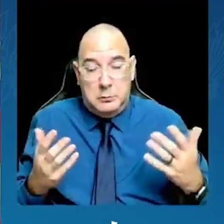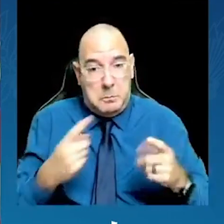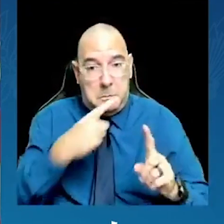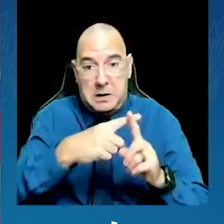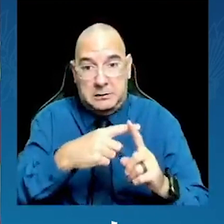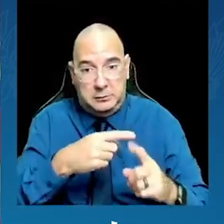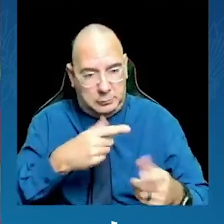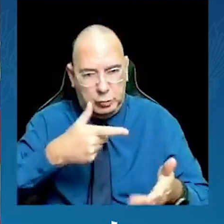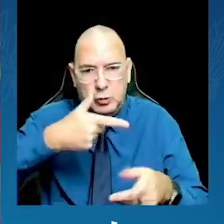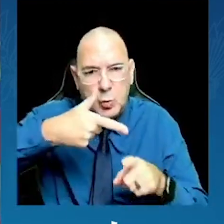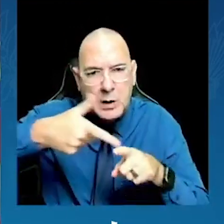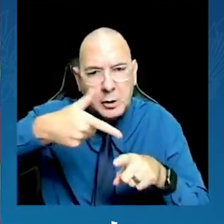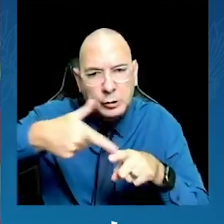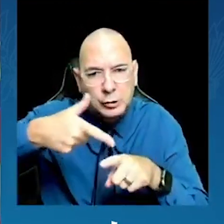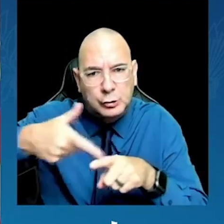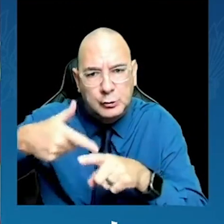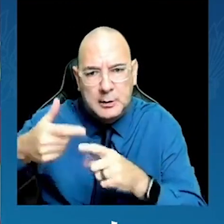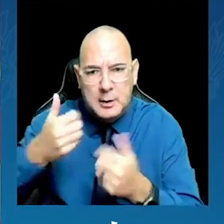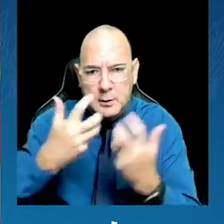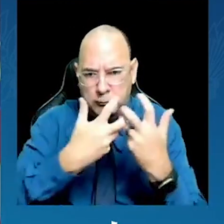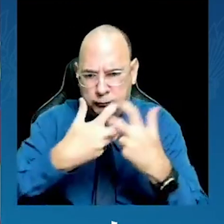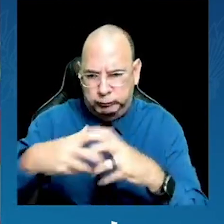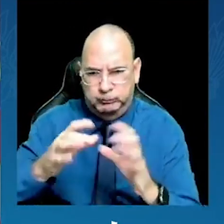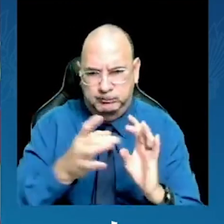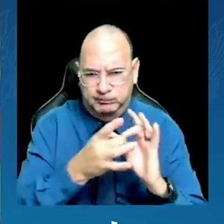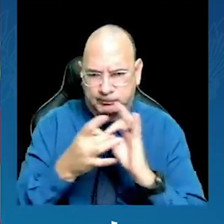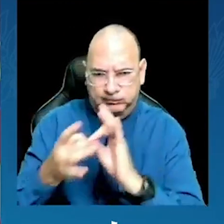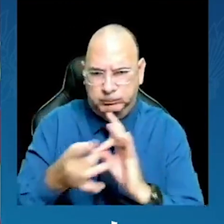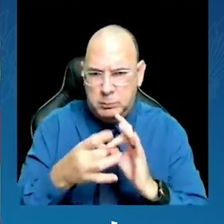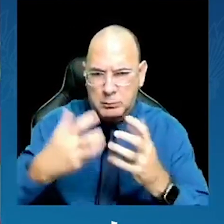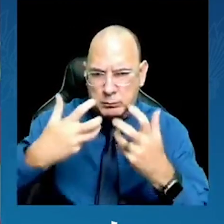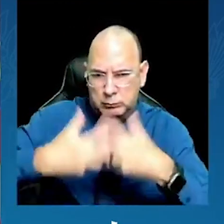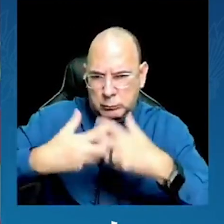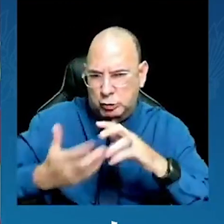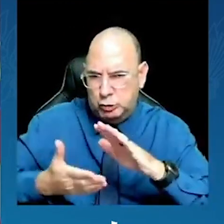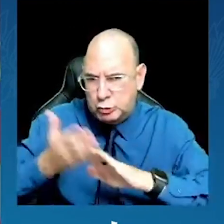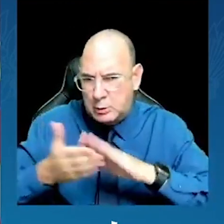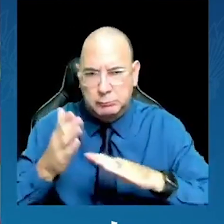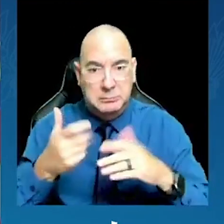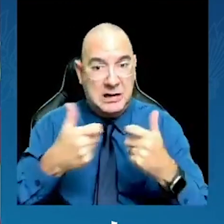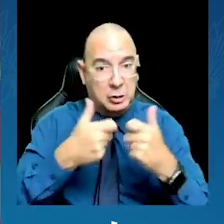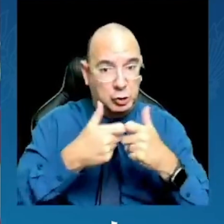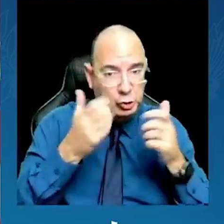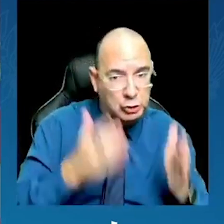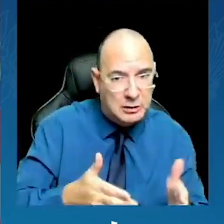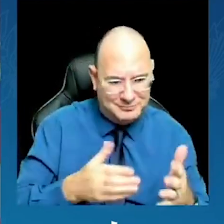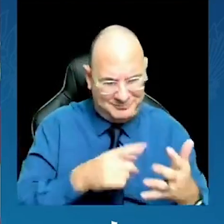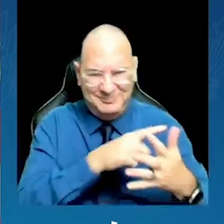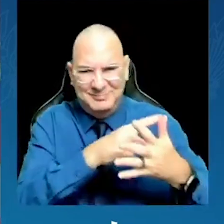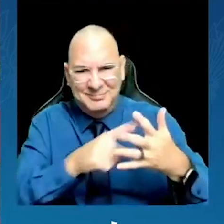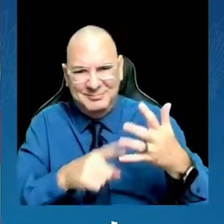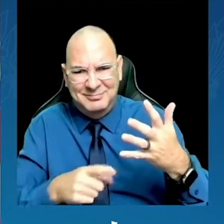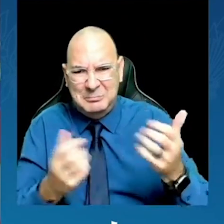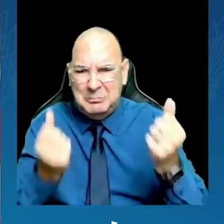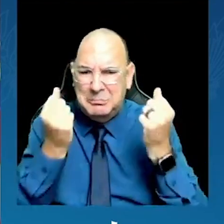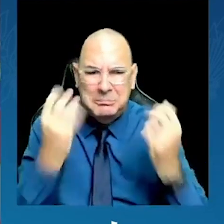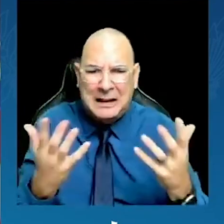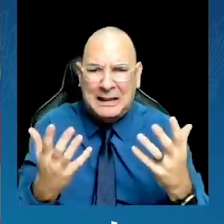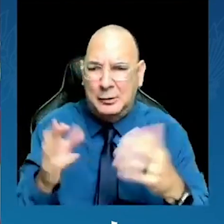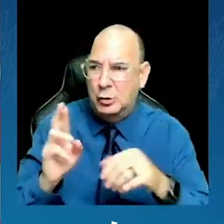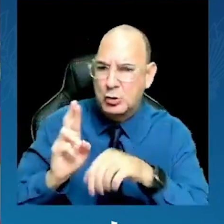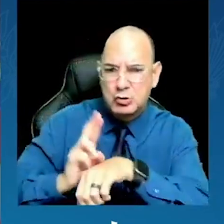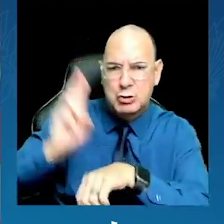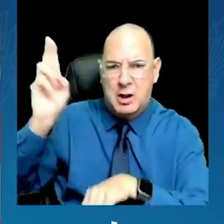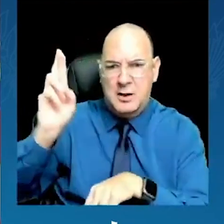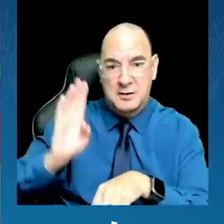machinists, and electricians. Today, the space industry employs tens of